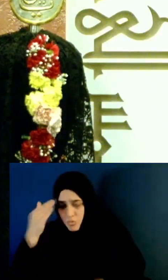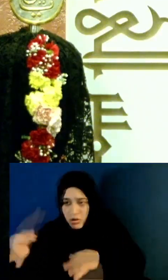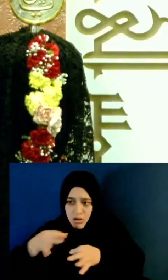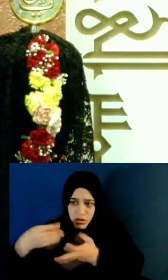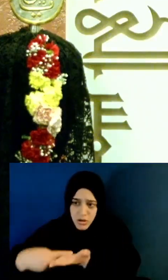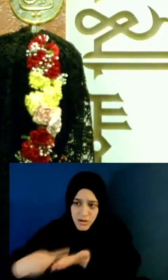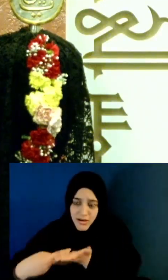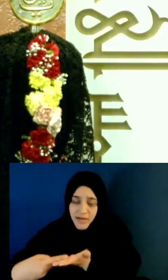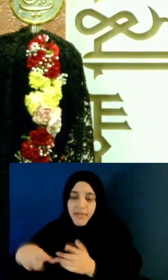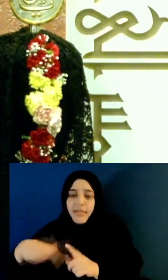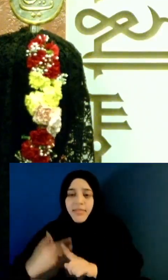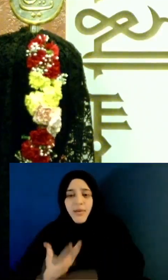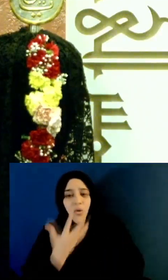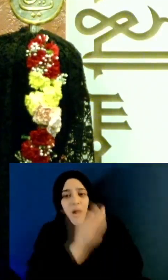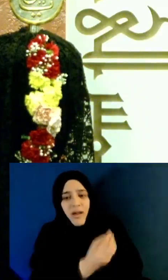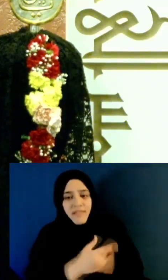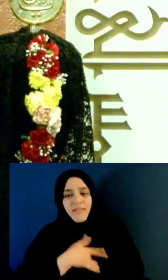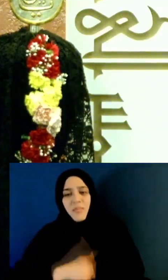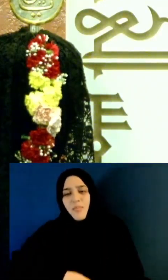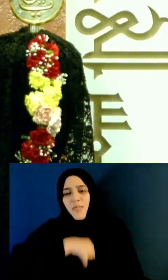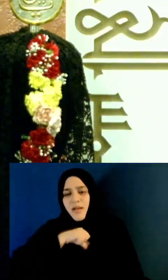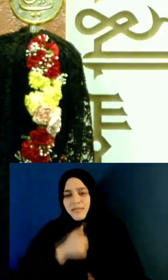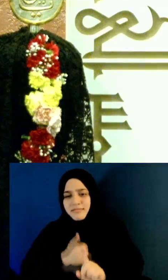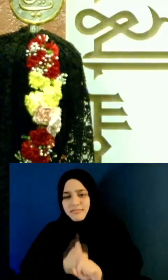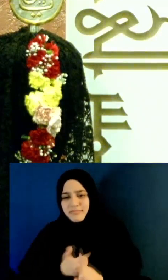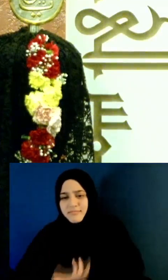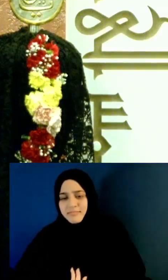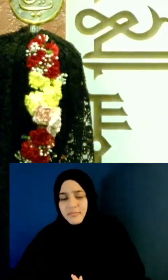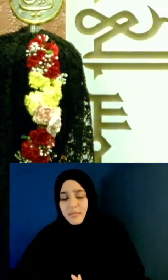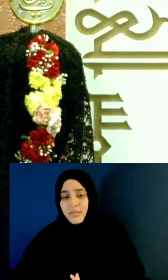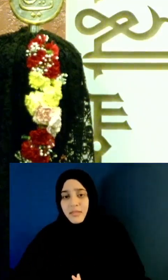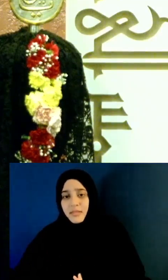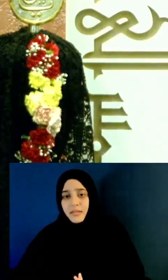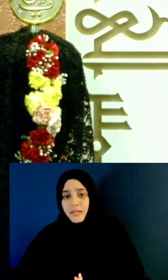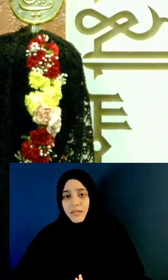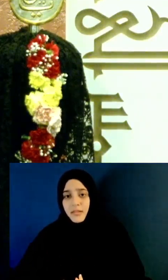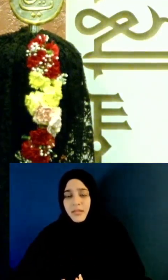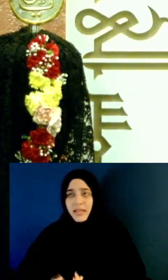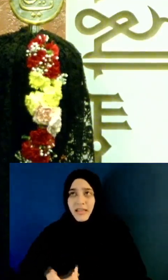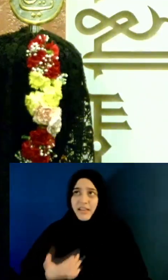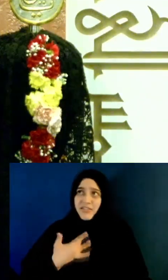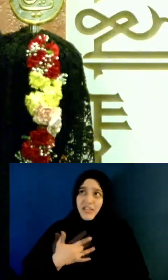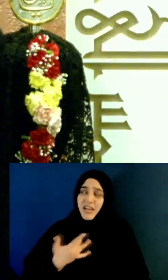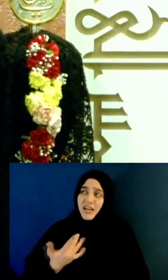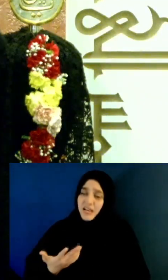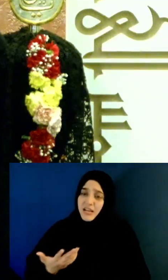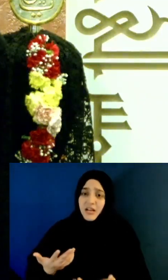I know it's wrong, but I'm humble about it. So look at these practical tips.